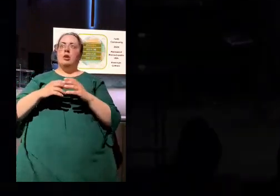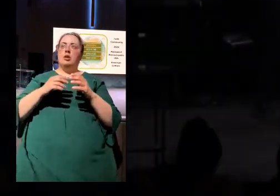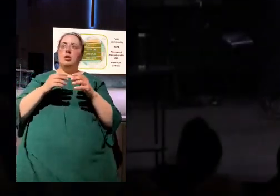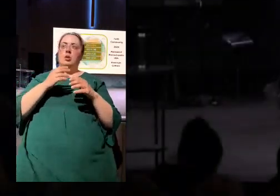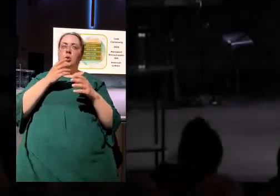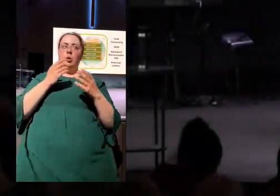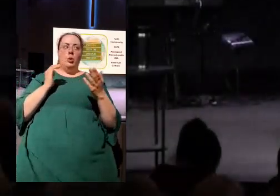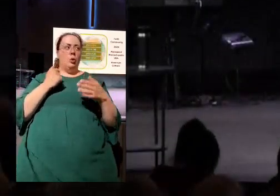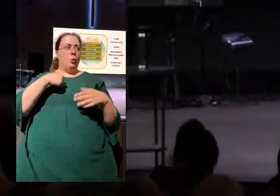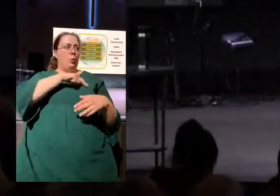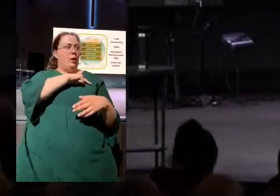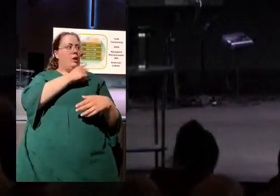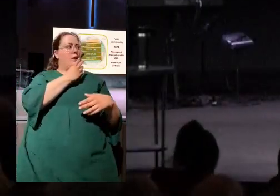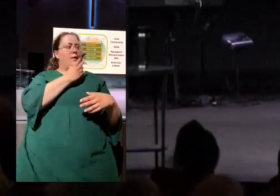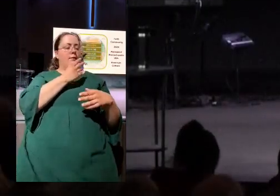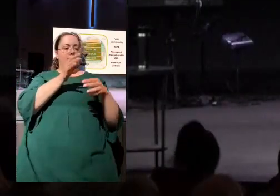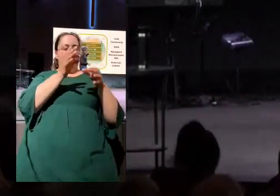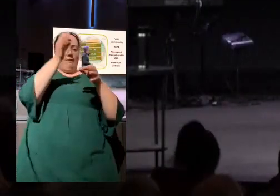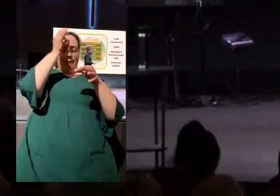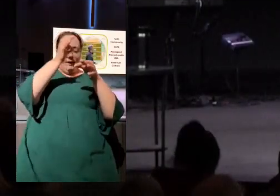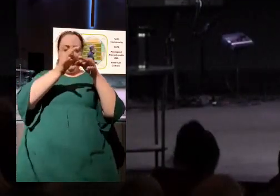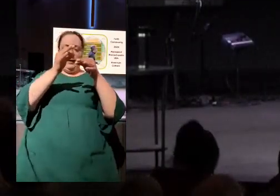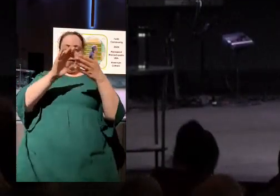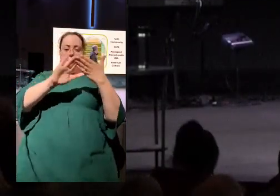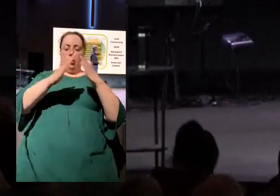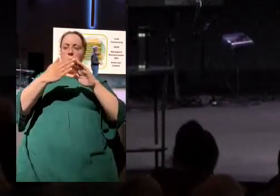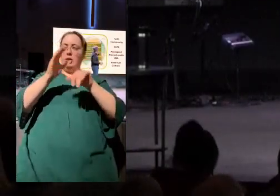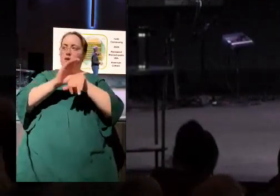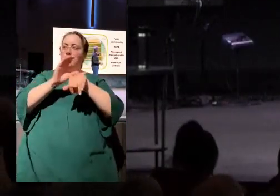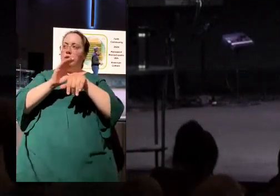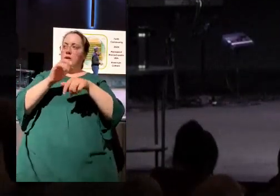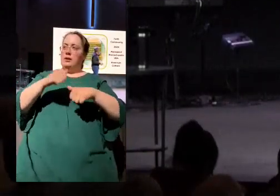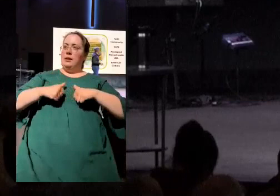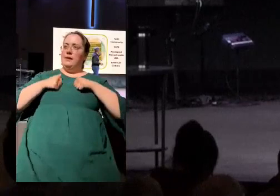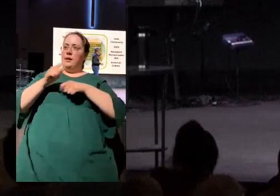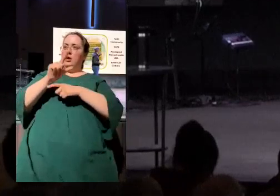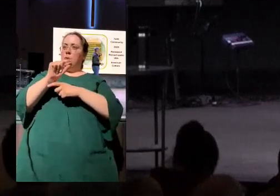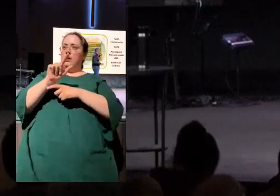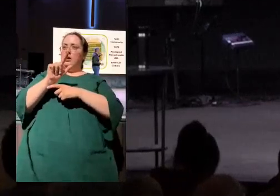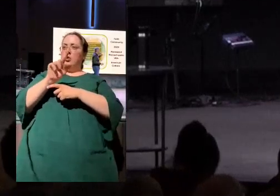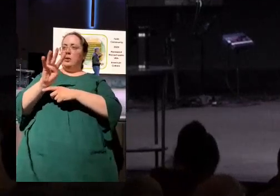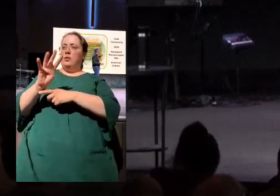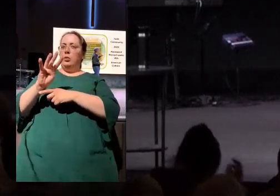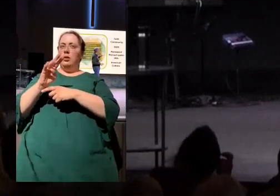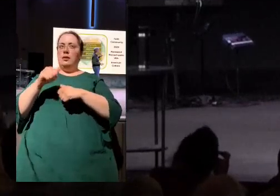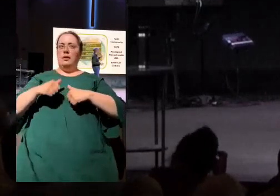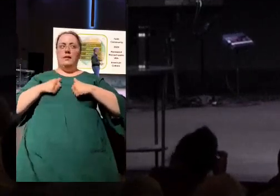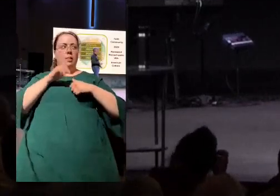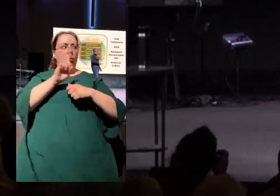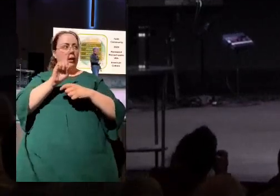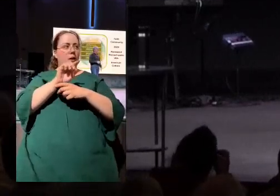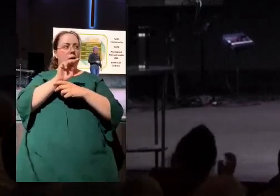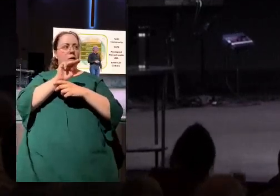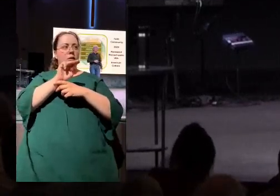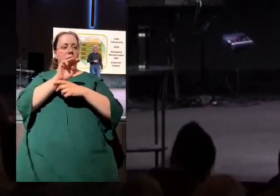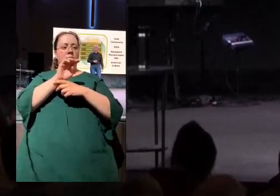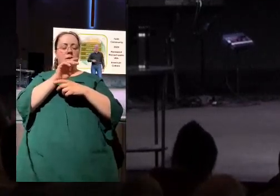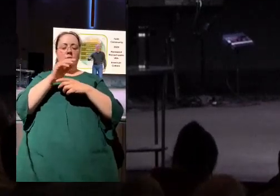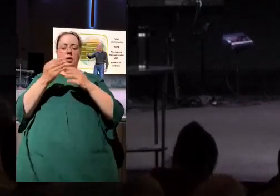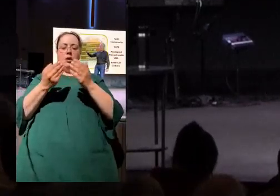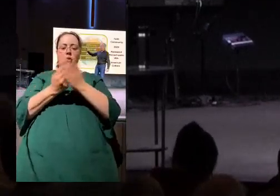Community Church. In 2024, living in the Metro West, Massachusetts, United States, to an American